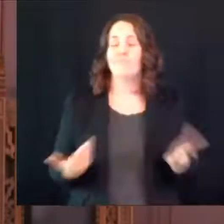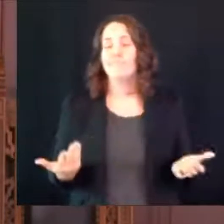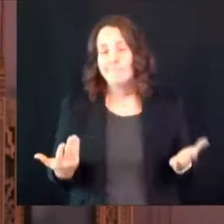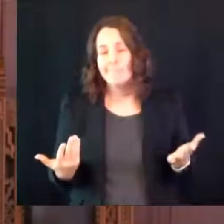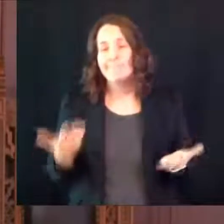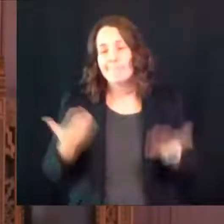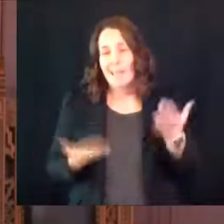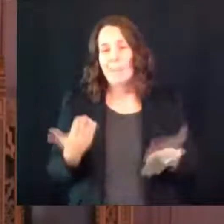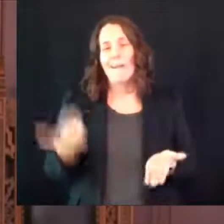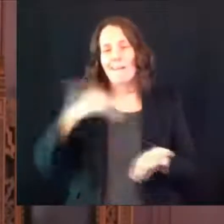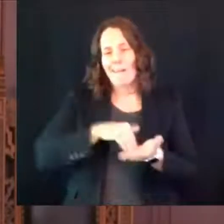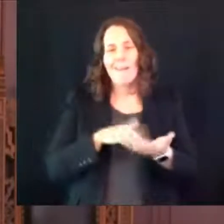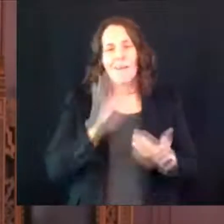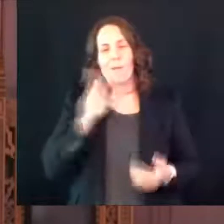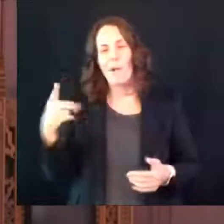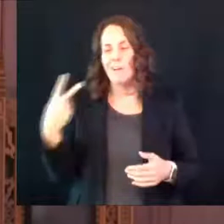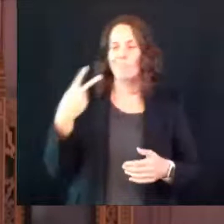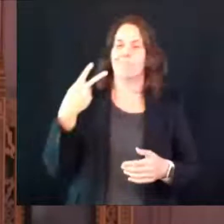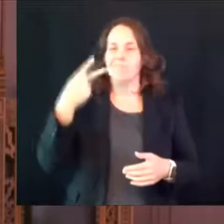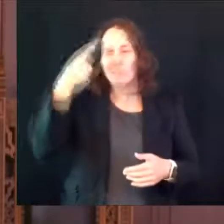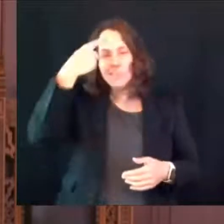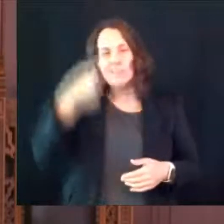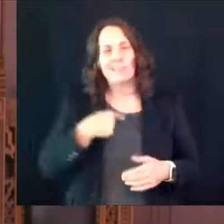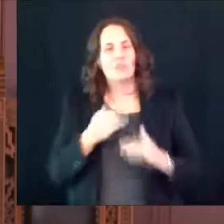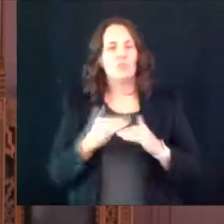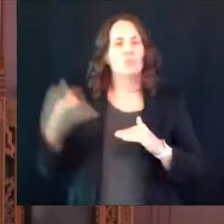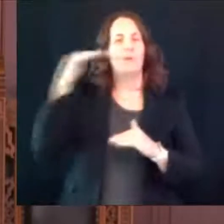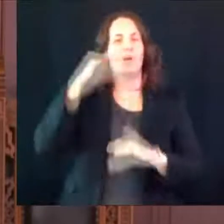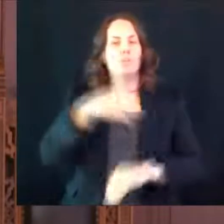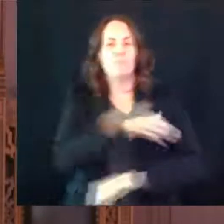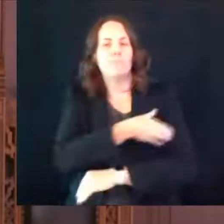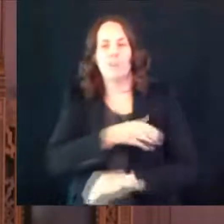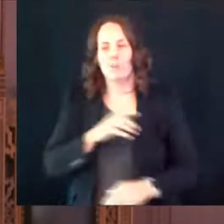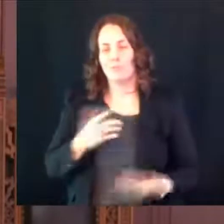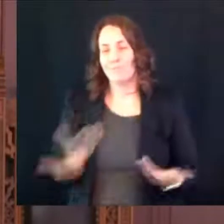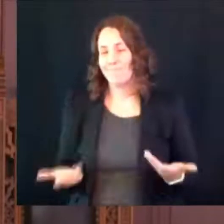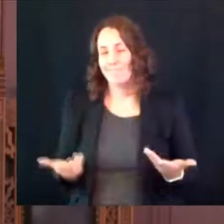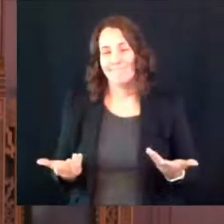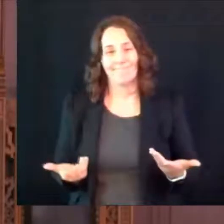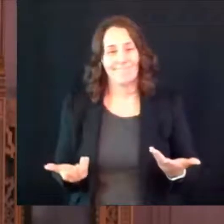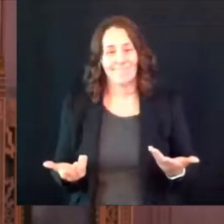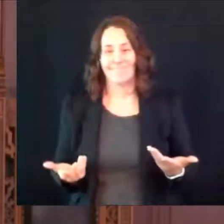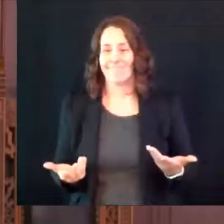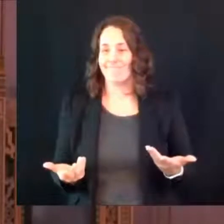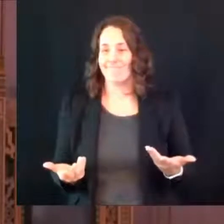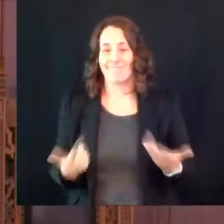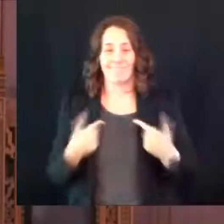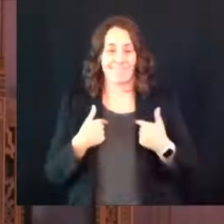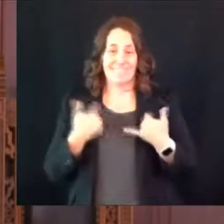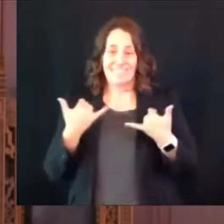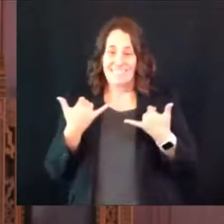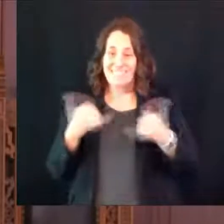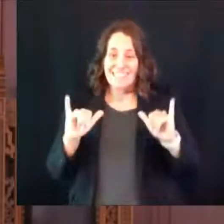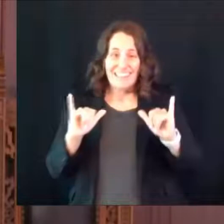present mask order. That said, at the end of the day,